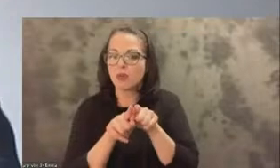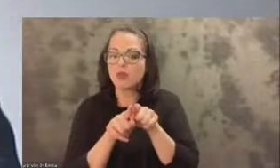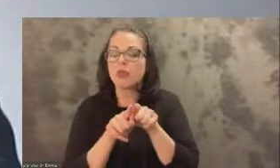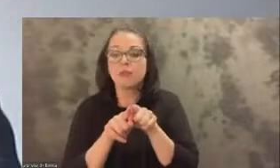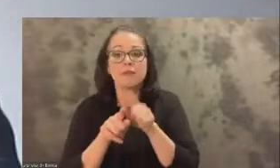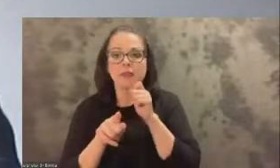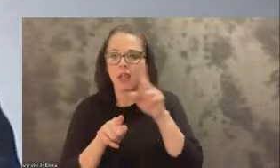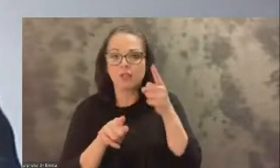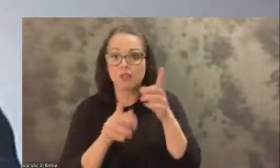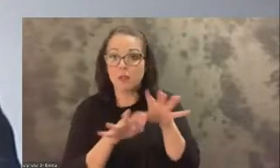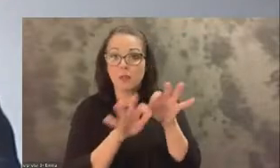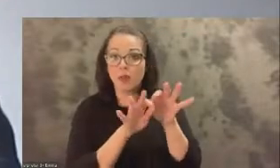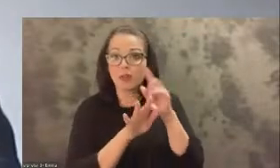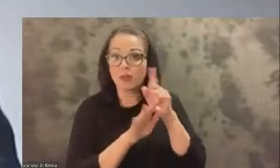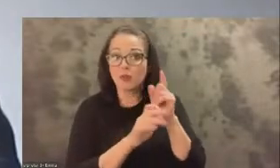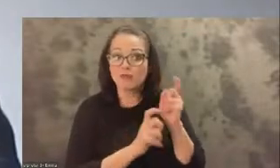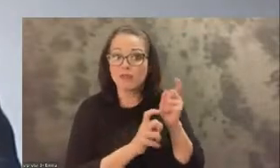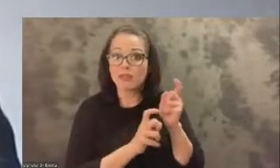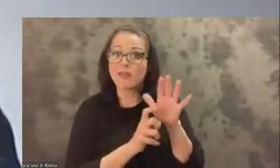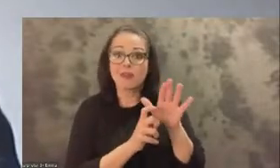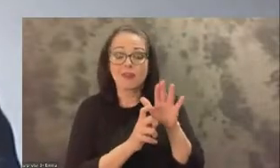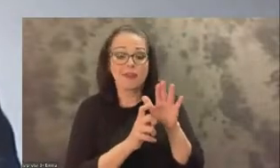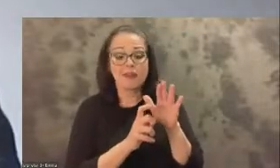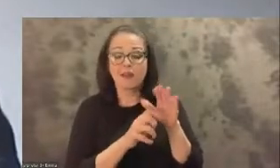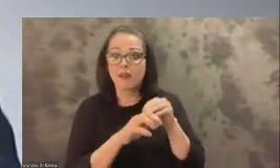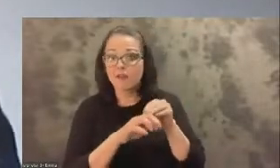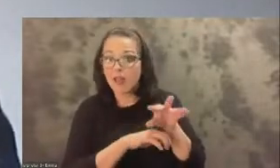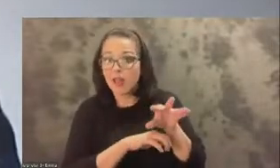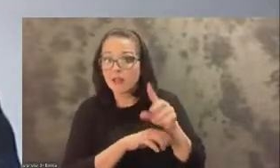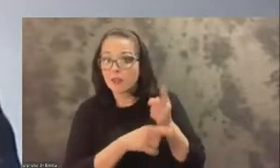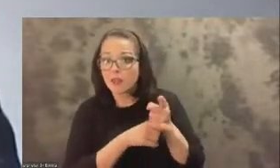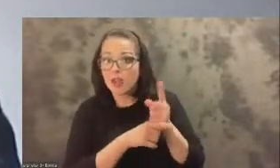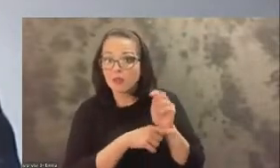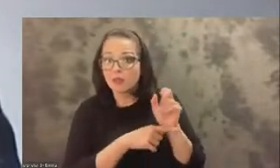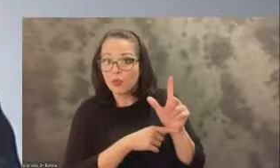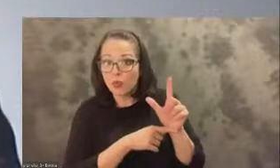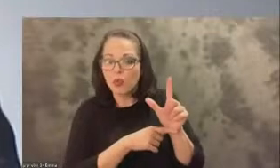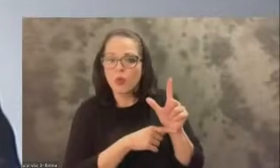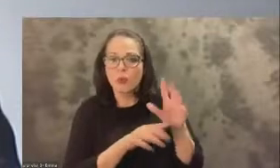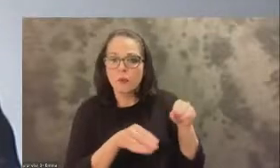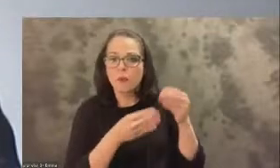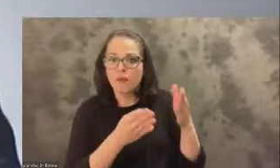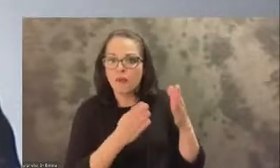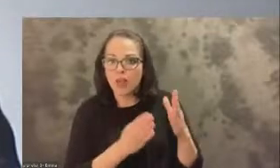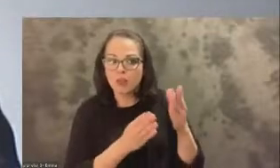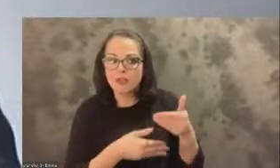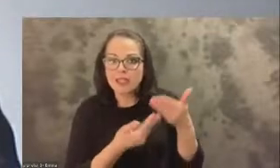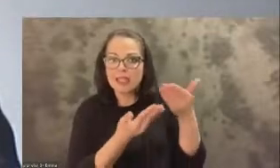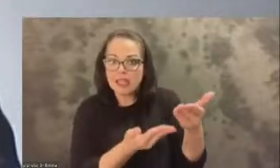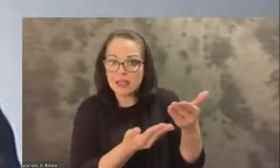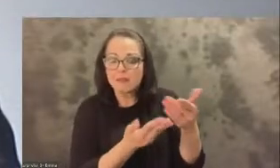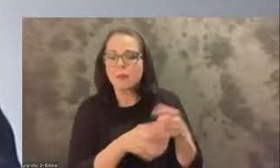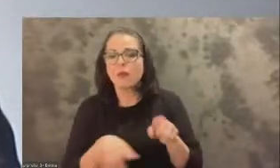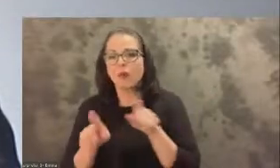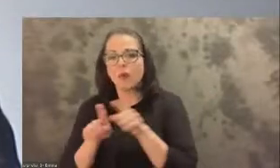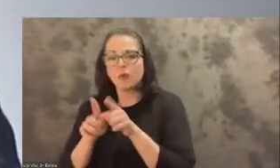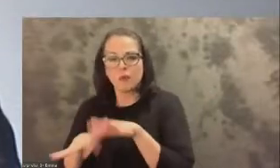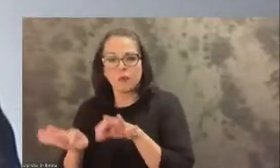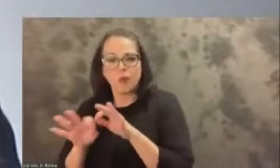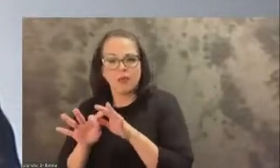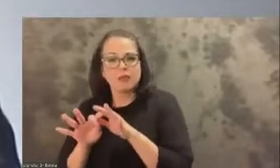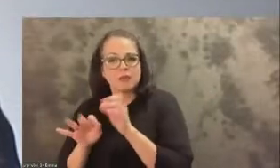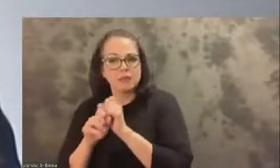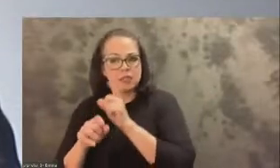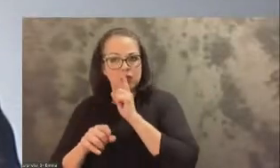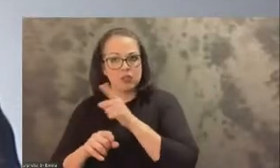only important to devise the right tools in our providers' hands, but it's also important to make sure that